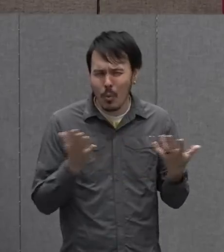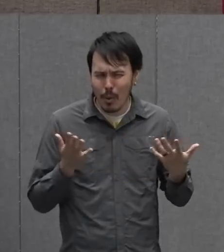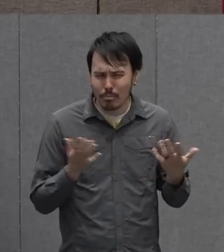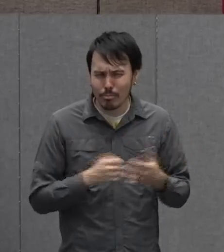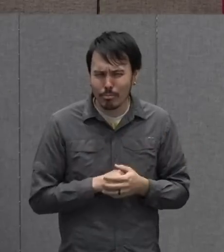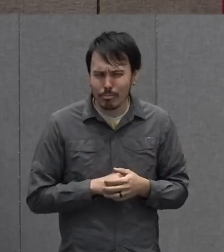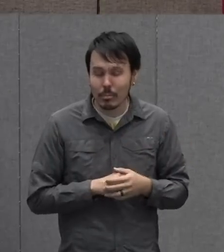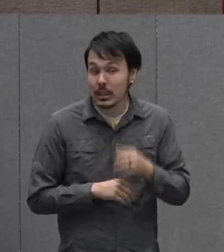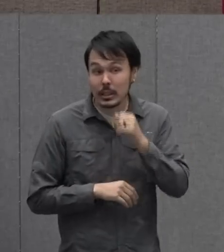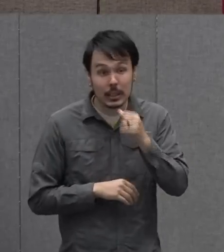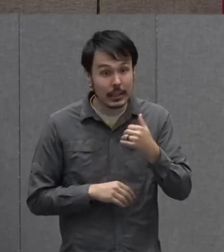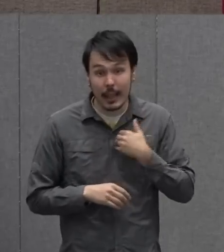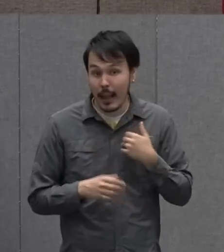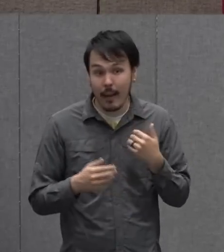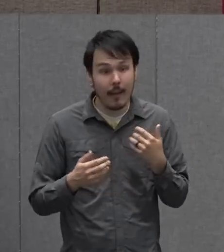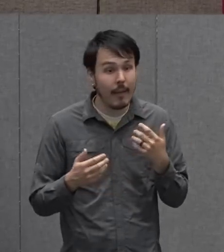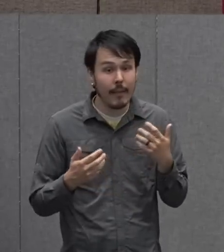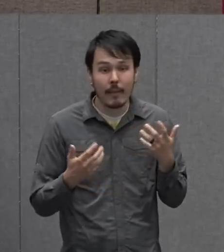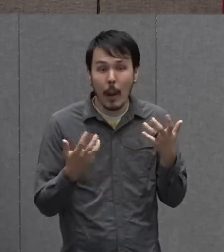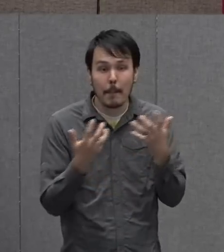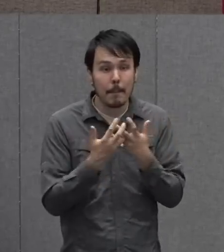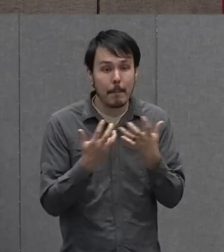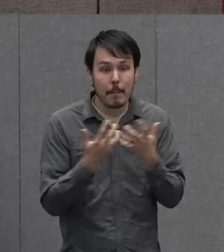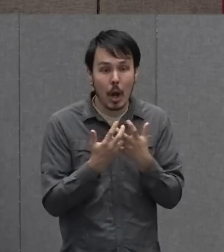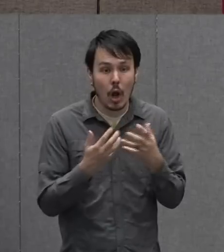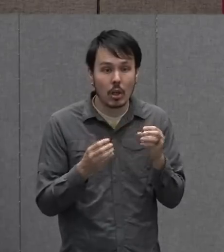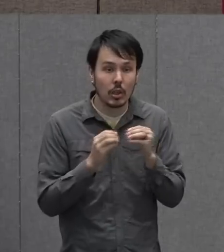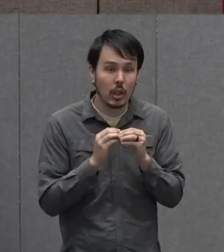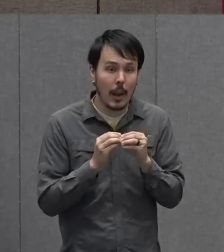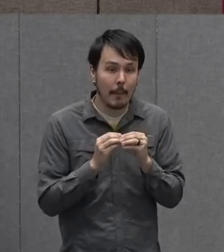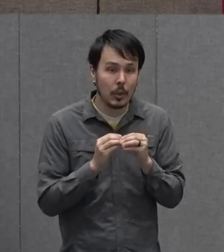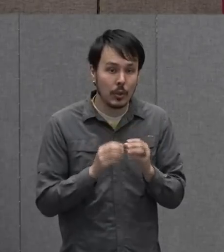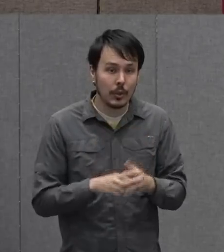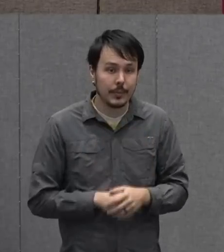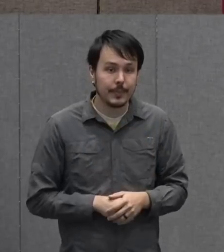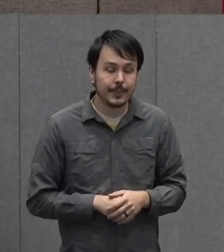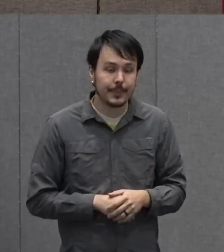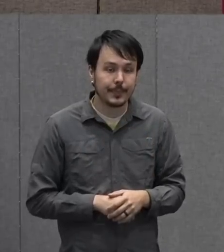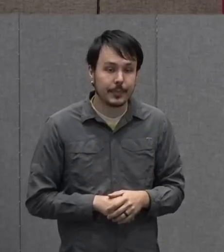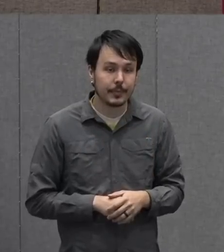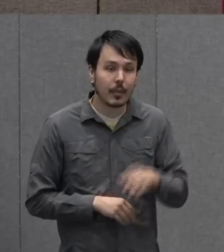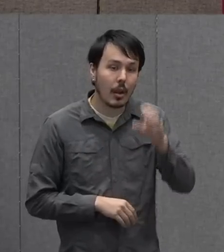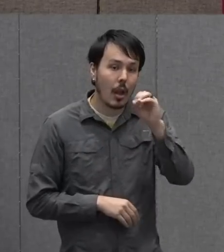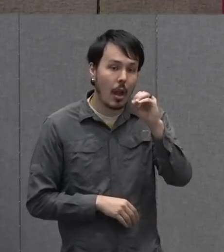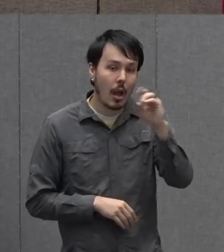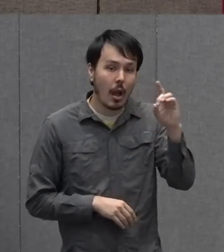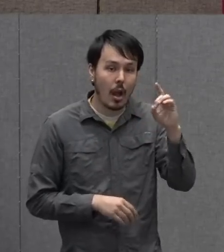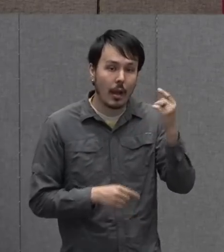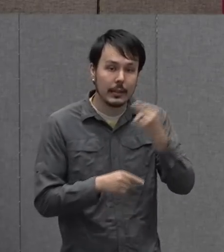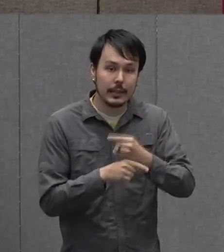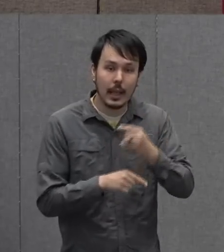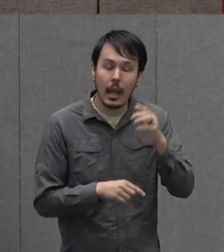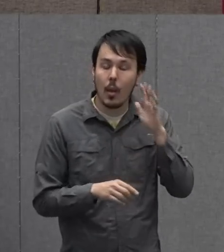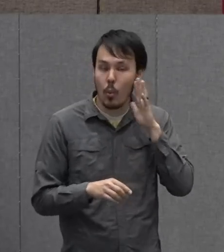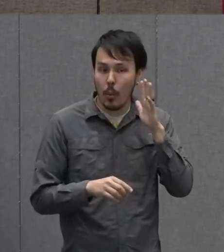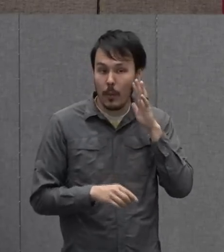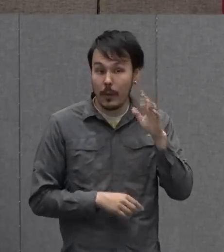it does not have a partner number. So odd dates would be the